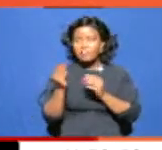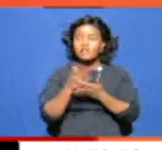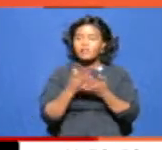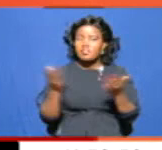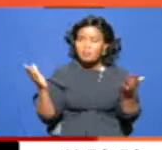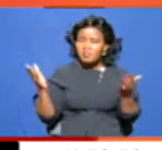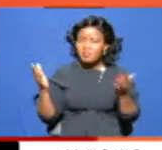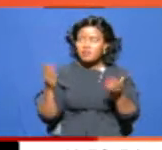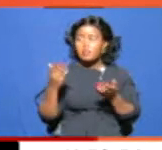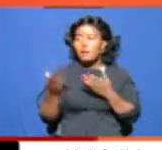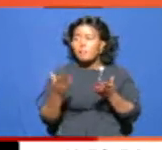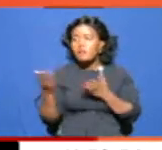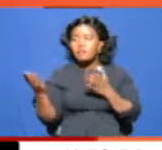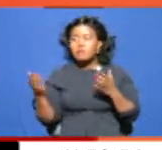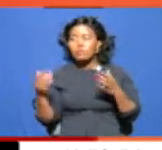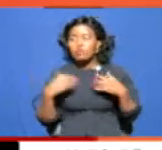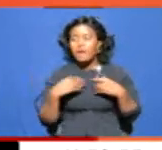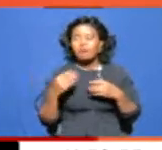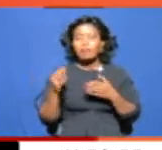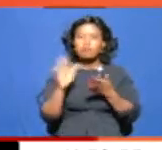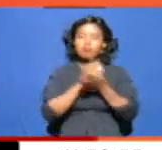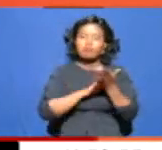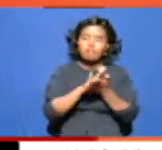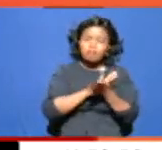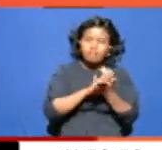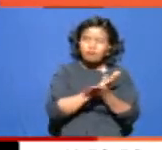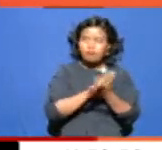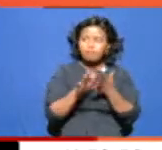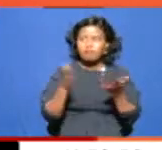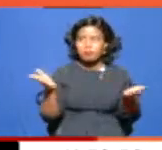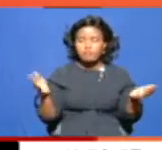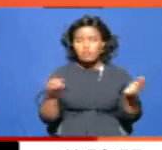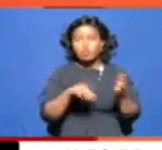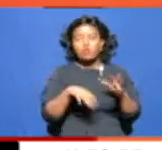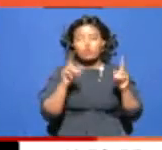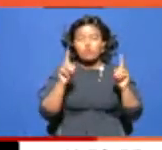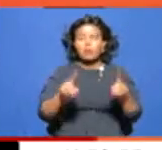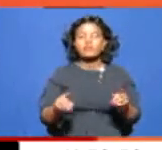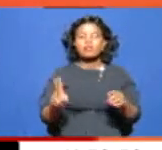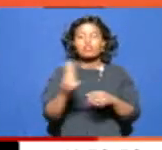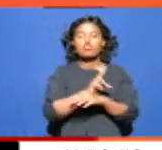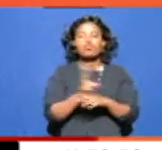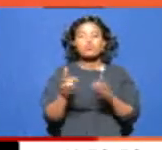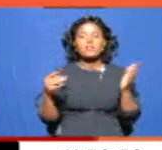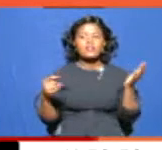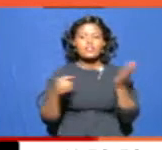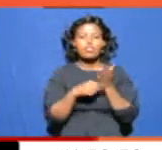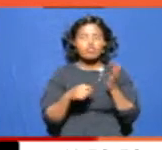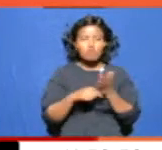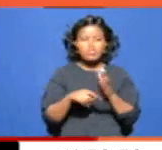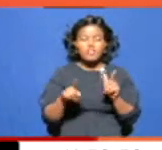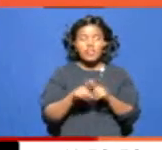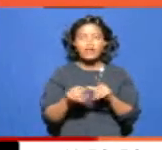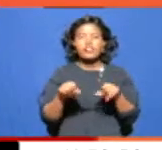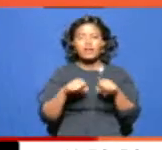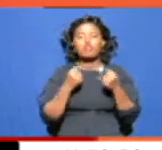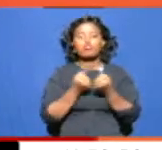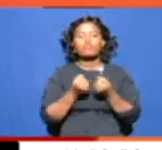on my body. I'll drink it. You see, so let's embrace technology. Let's start using social media because it's a very powerful